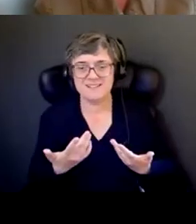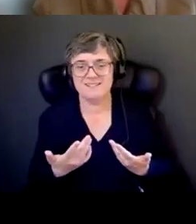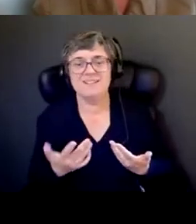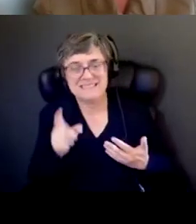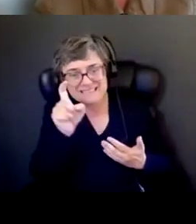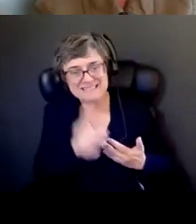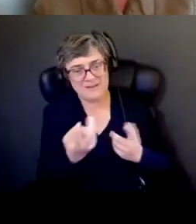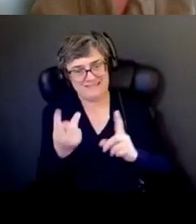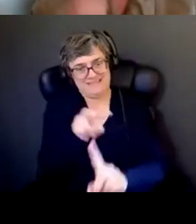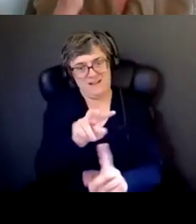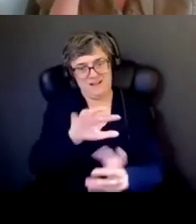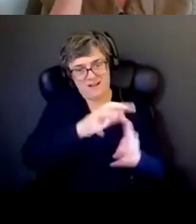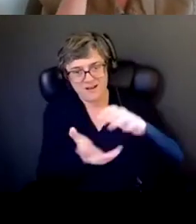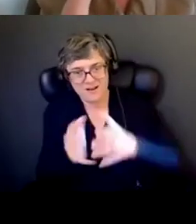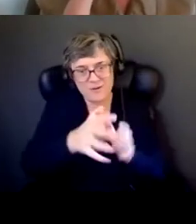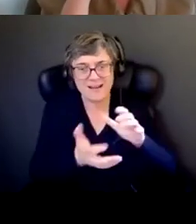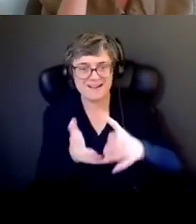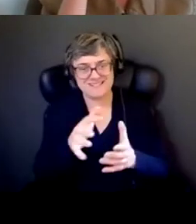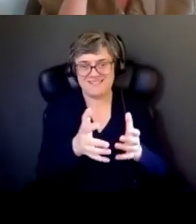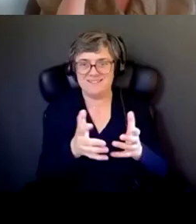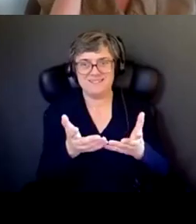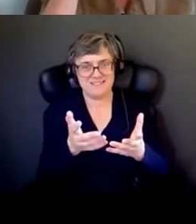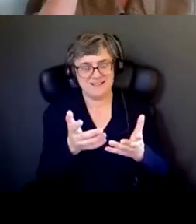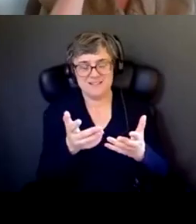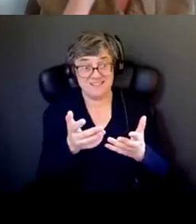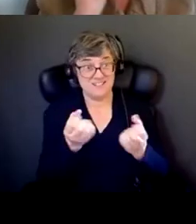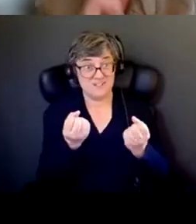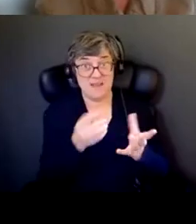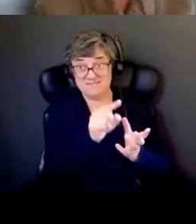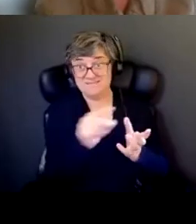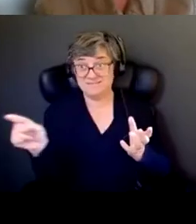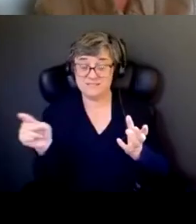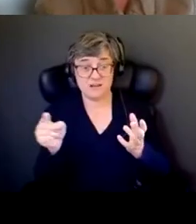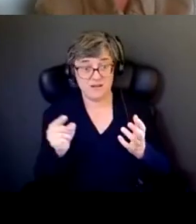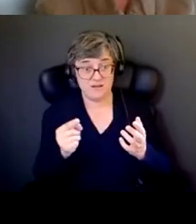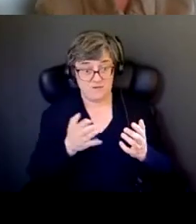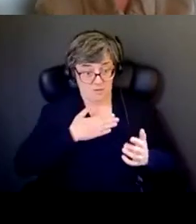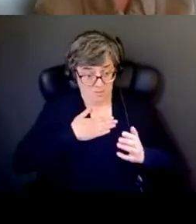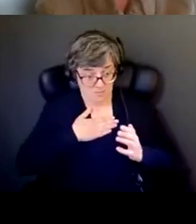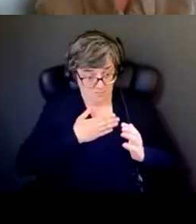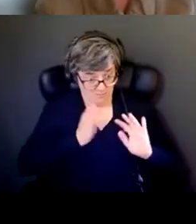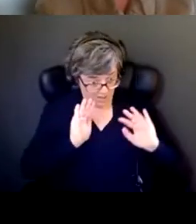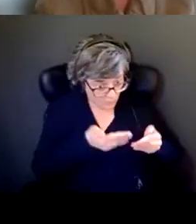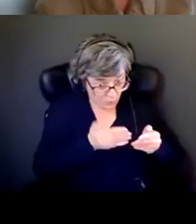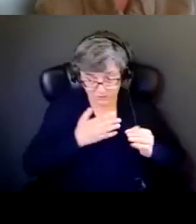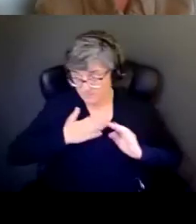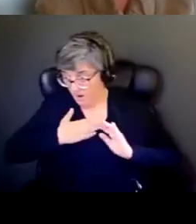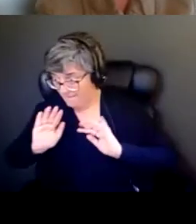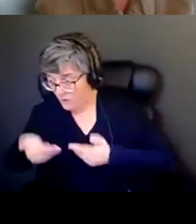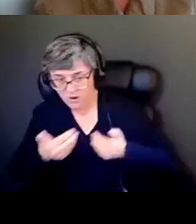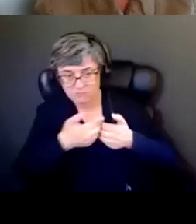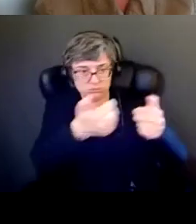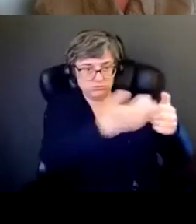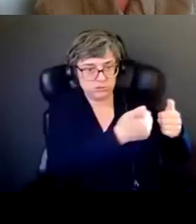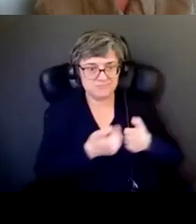that's all we do. A lot of us, right, is those silos. And really, like I said, it's a place where the government really